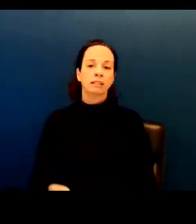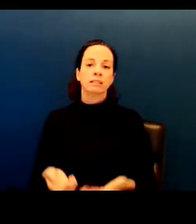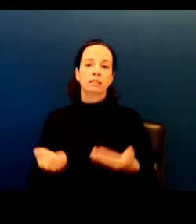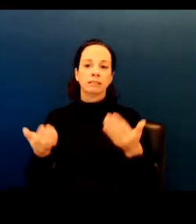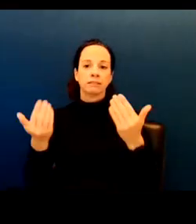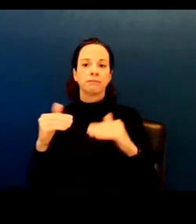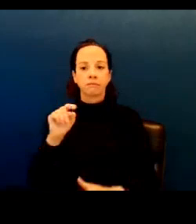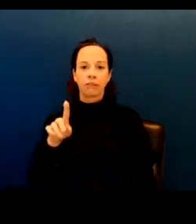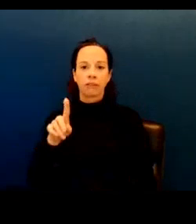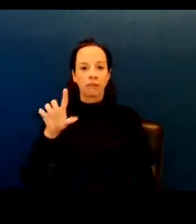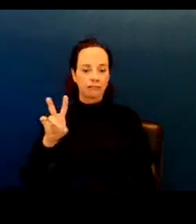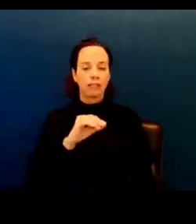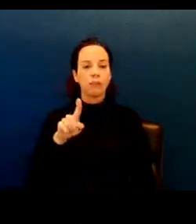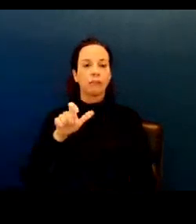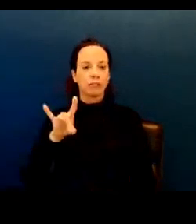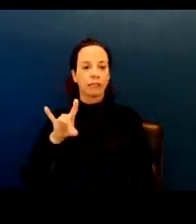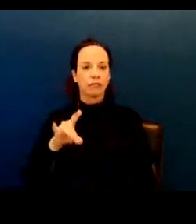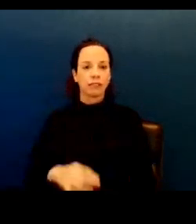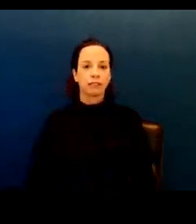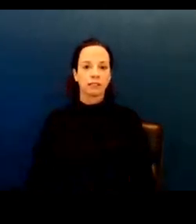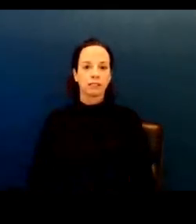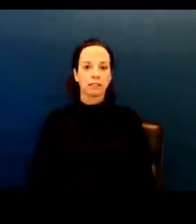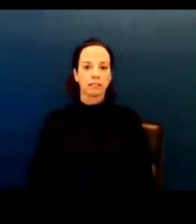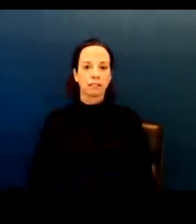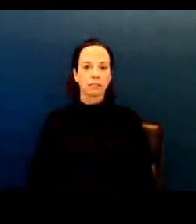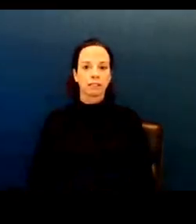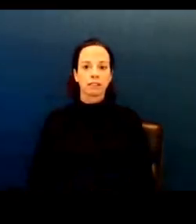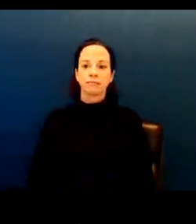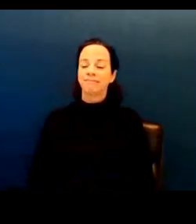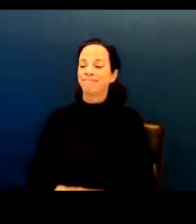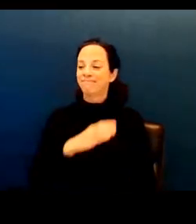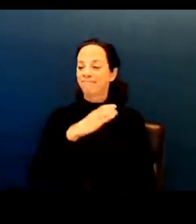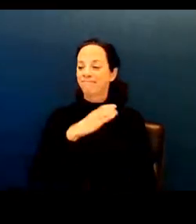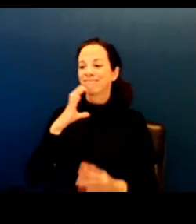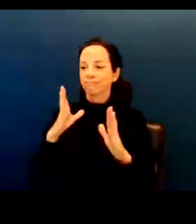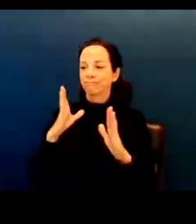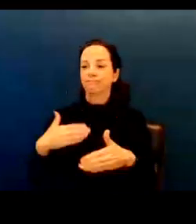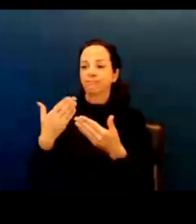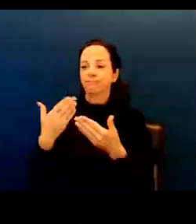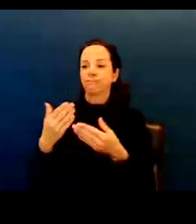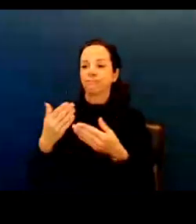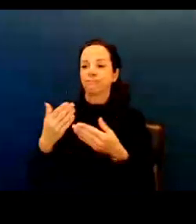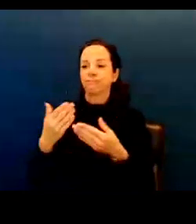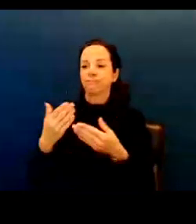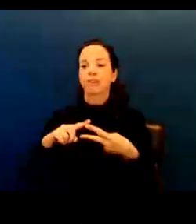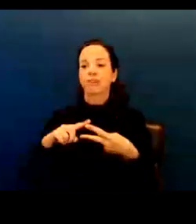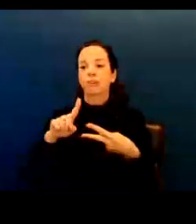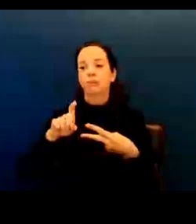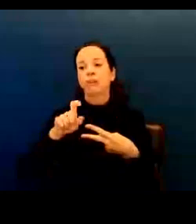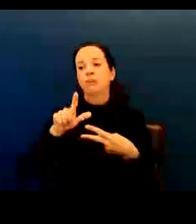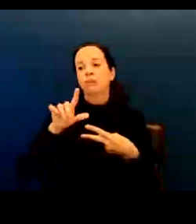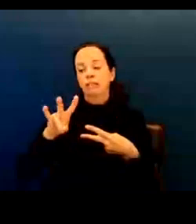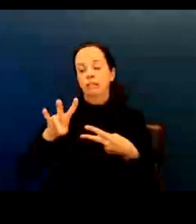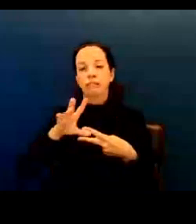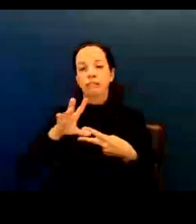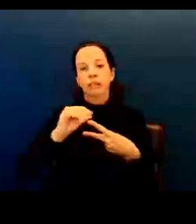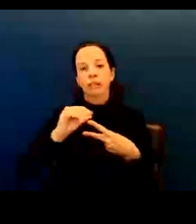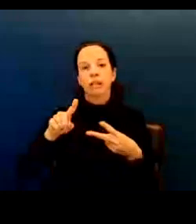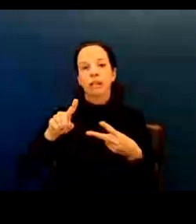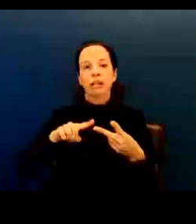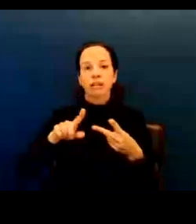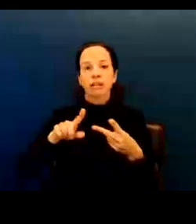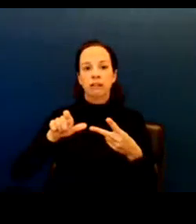and 128. Brandy. Commissioners, I will present tabs 127 and 128 together with a recommendation at the